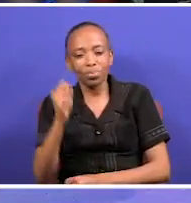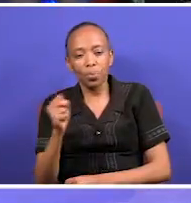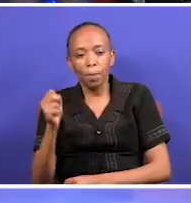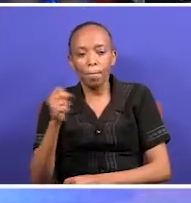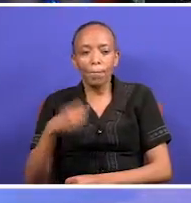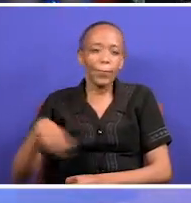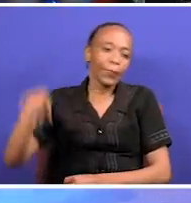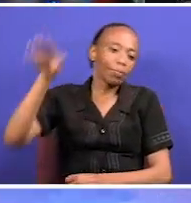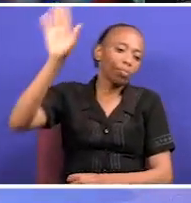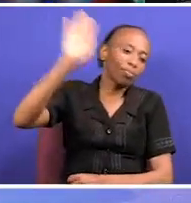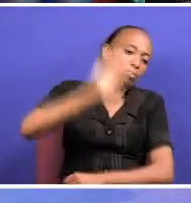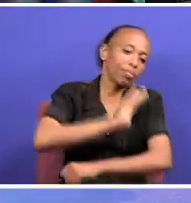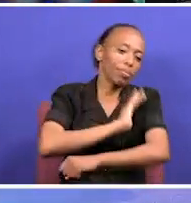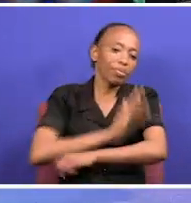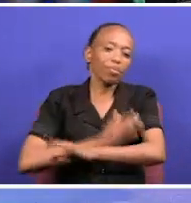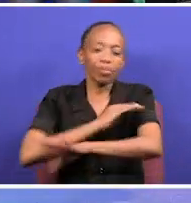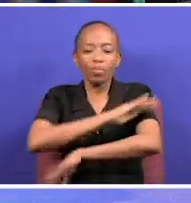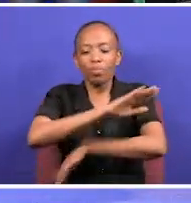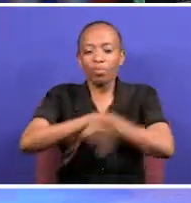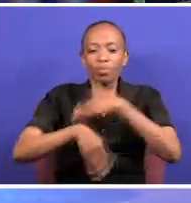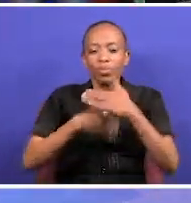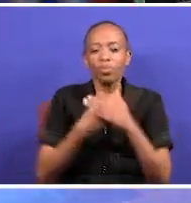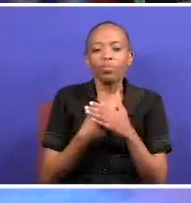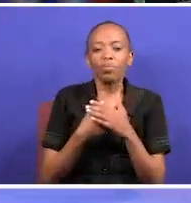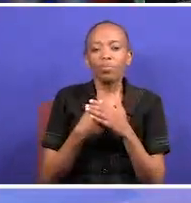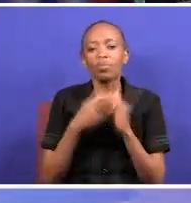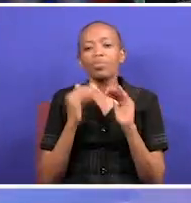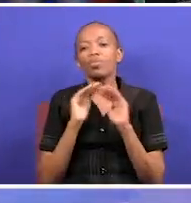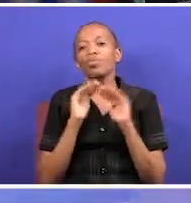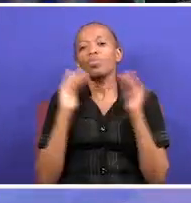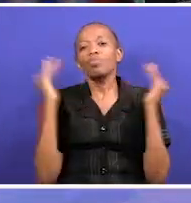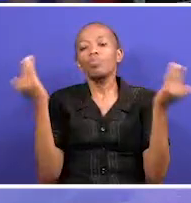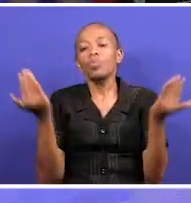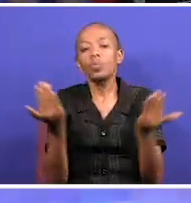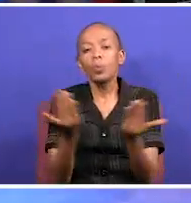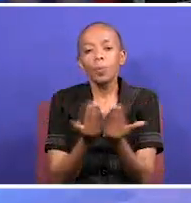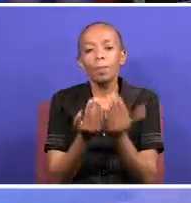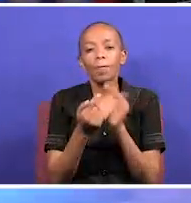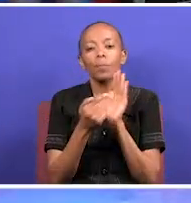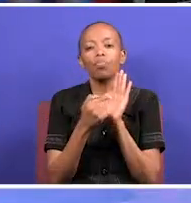Path throughout the universe.